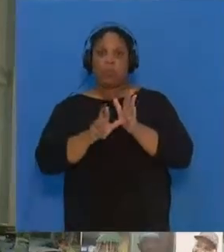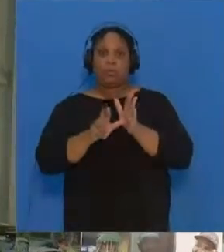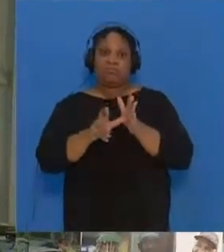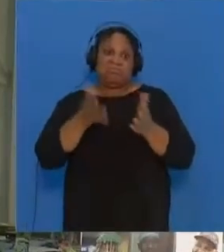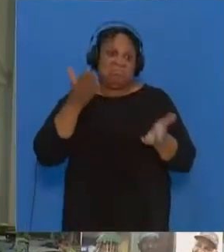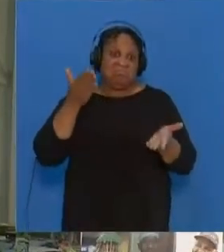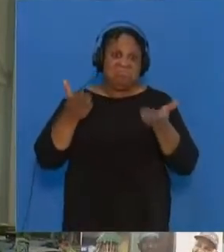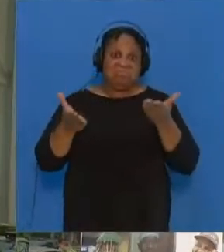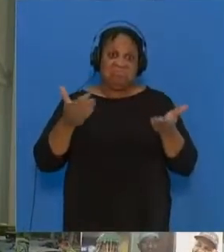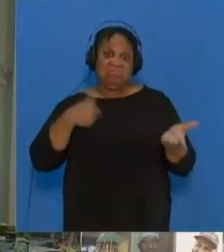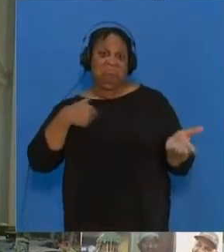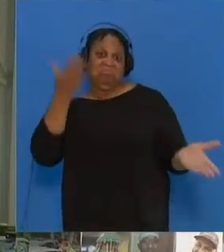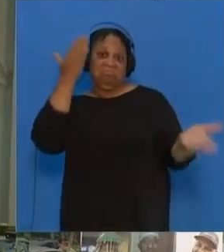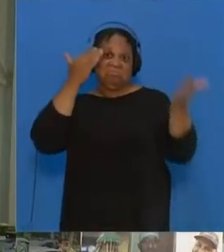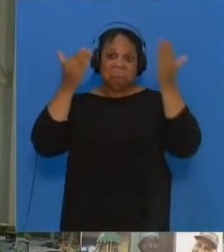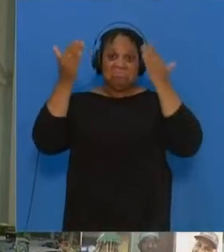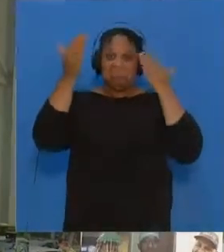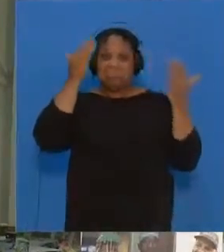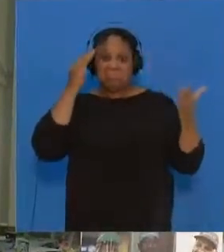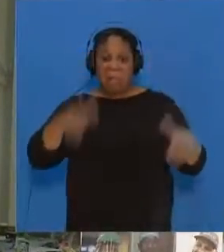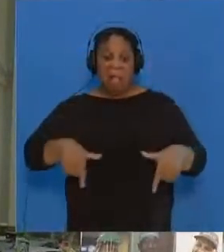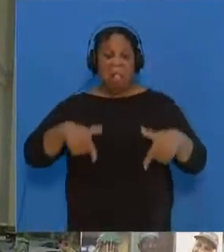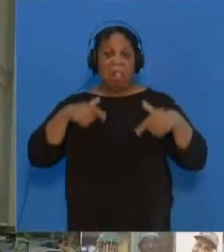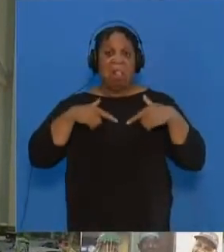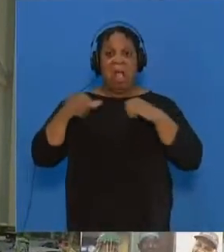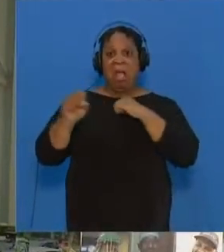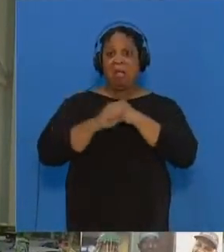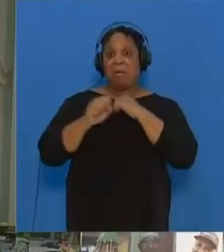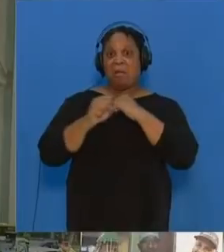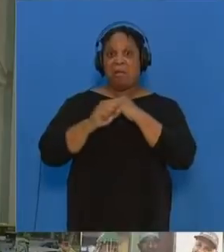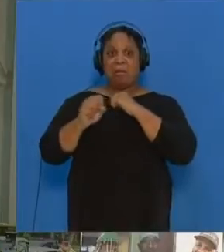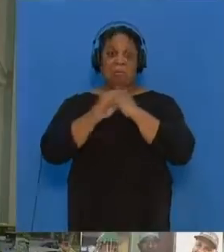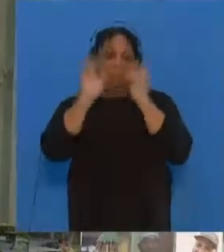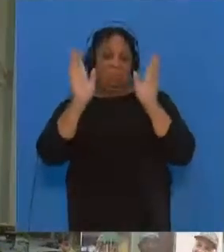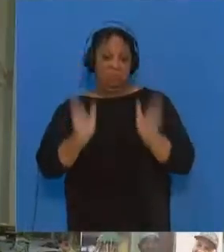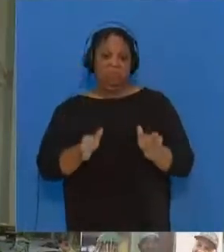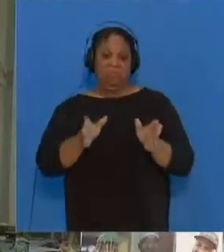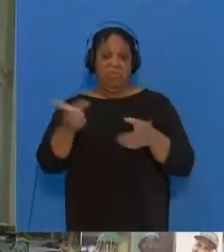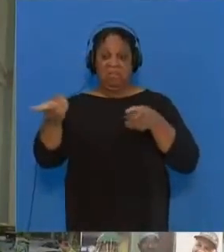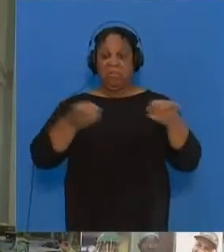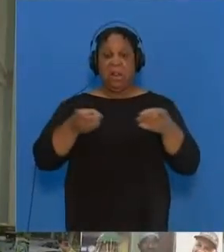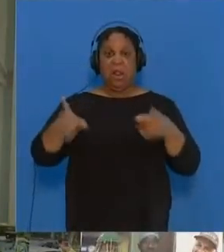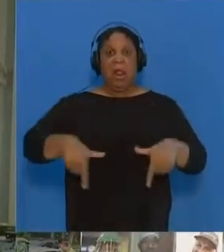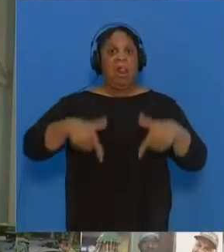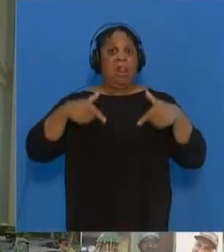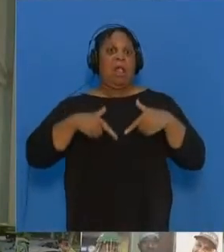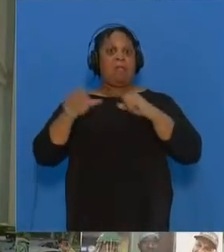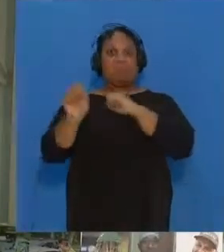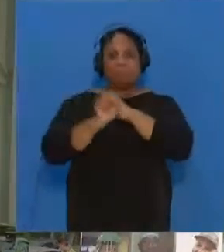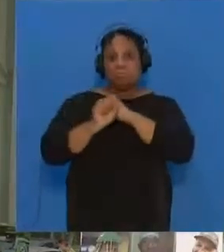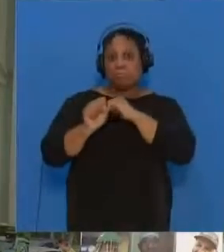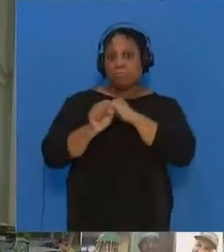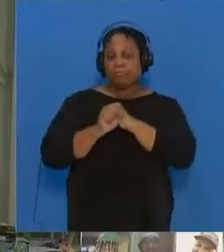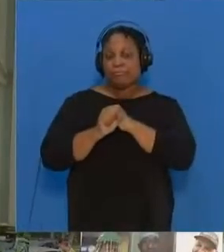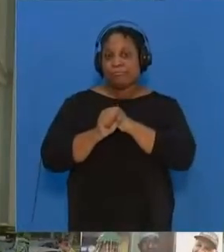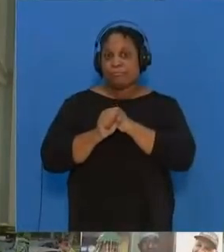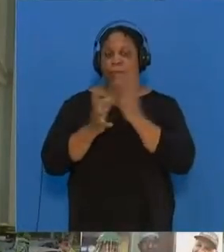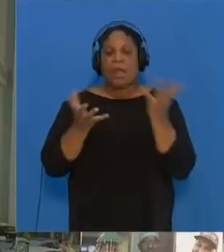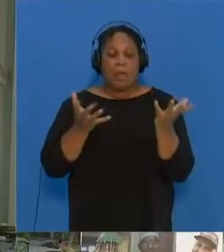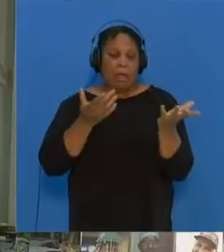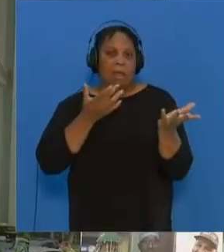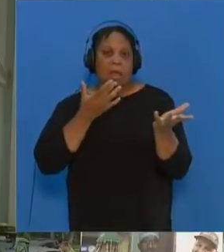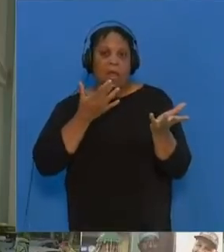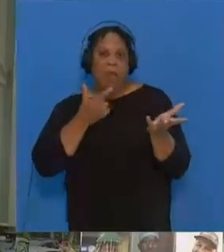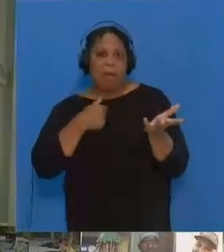even though I was aware as a live journalist producer who has directed live broadcasting, I will